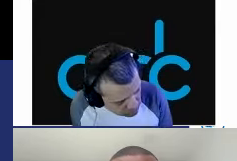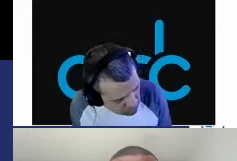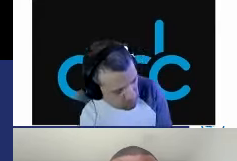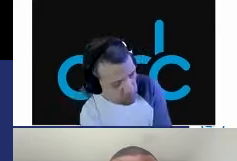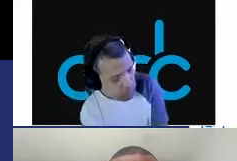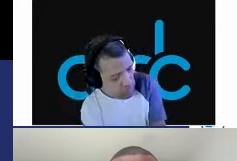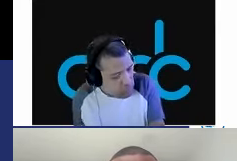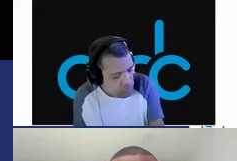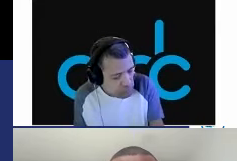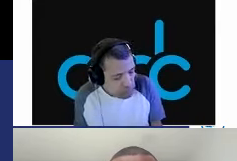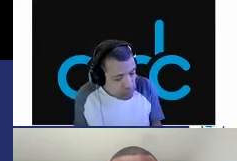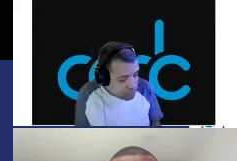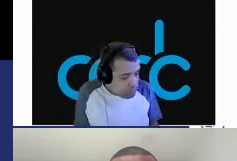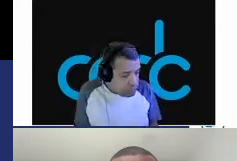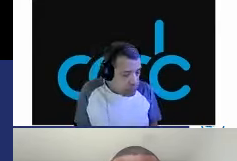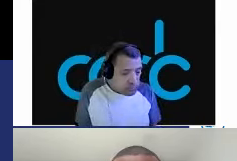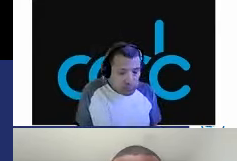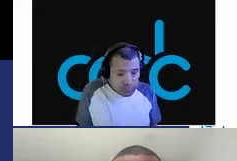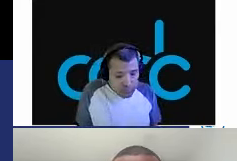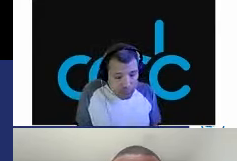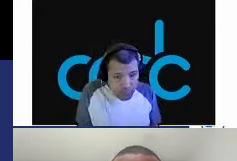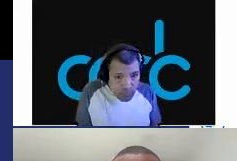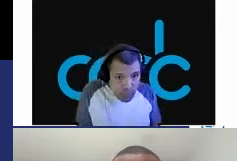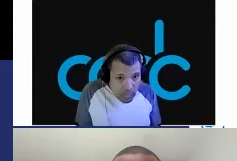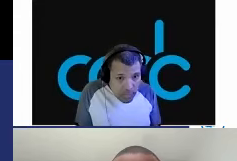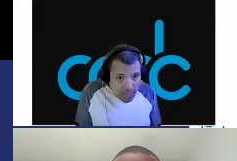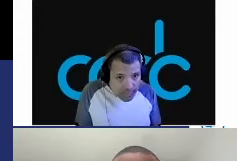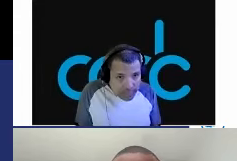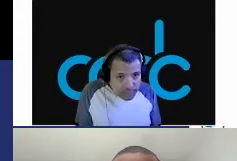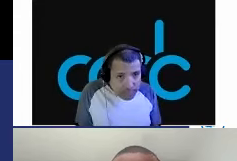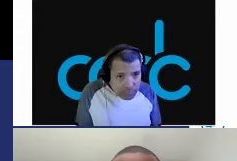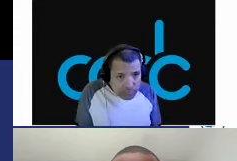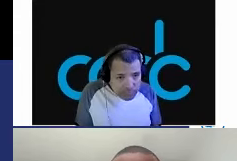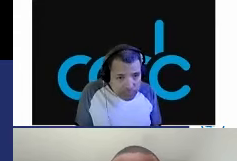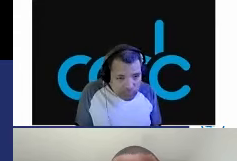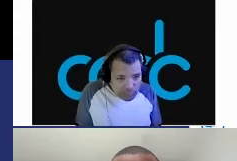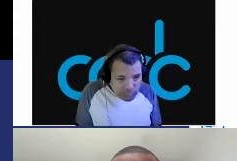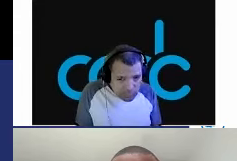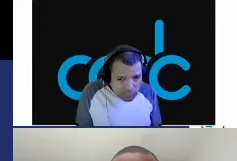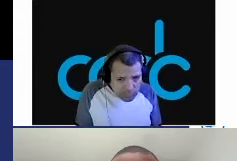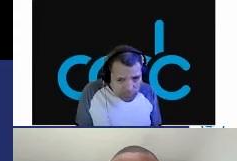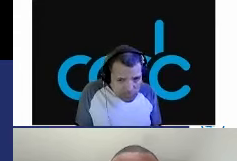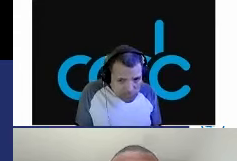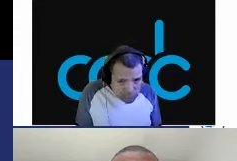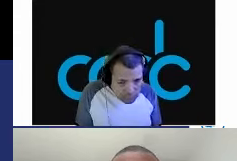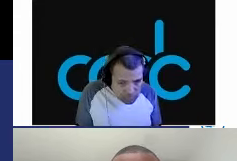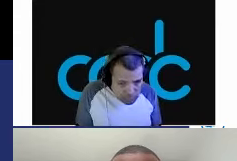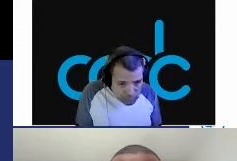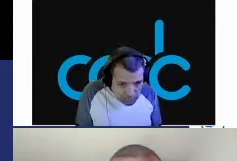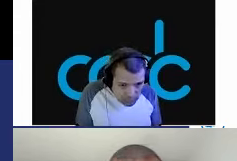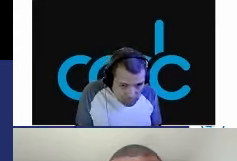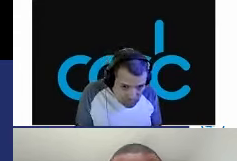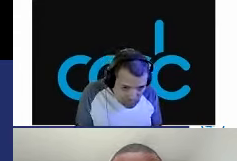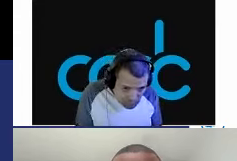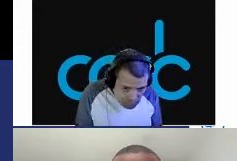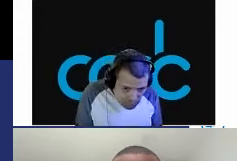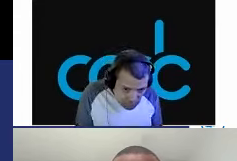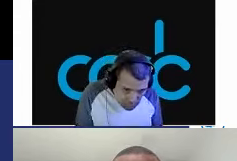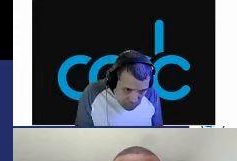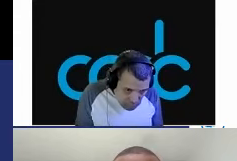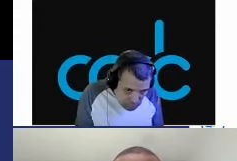for. What can we do with their information? Because the first question is, why do you want to know that information? Is my data going to be